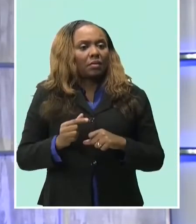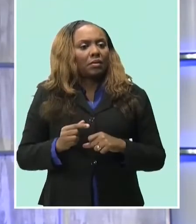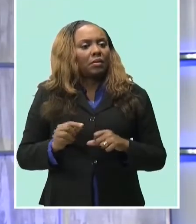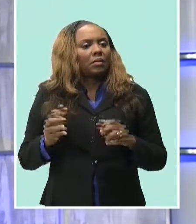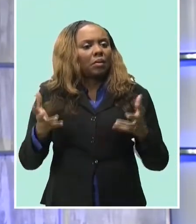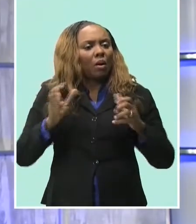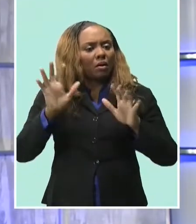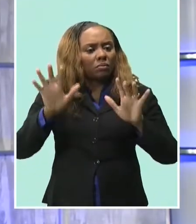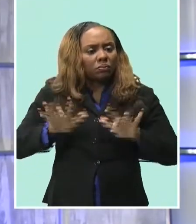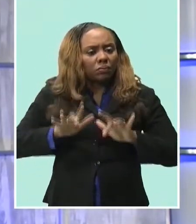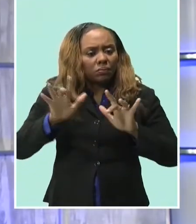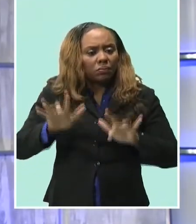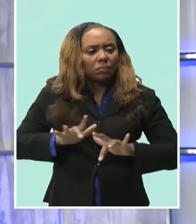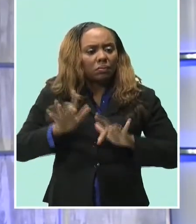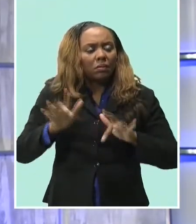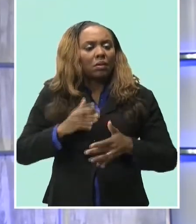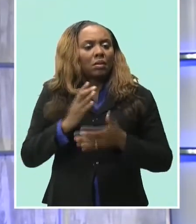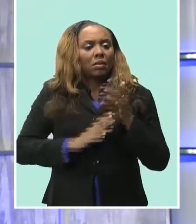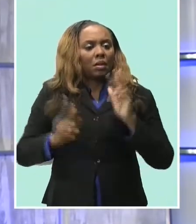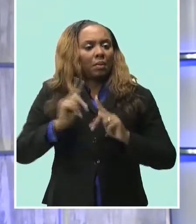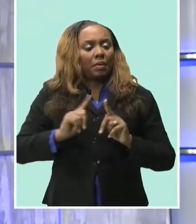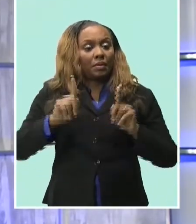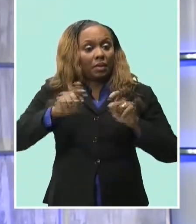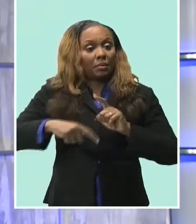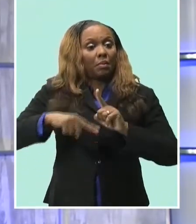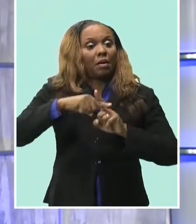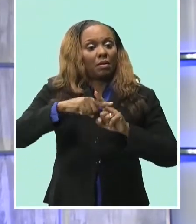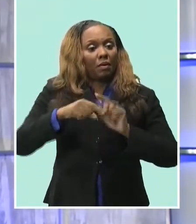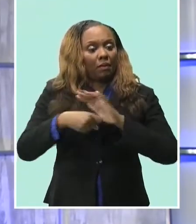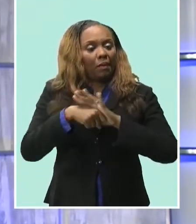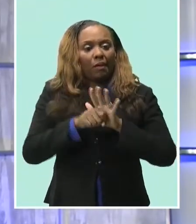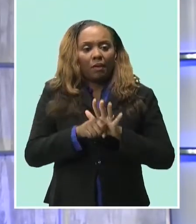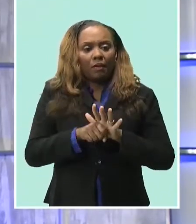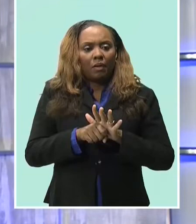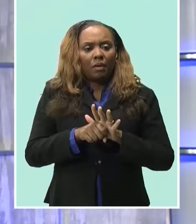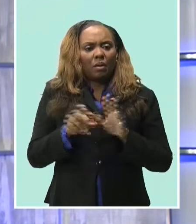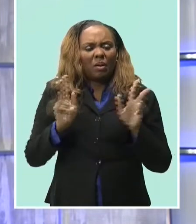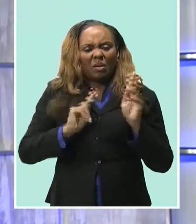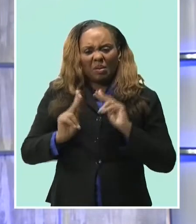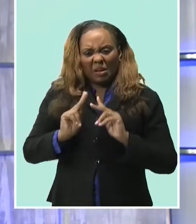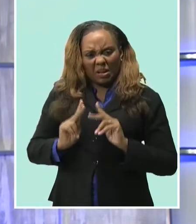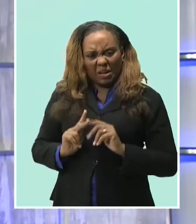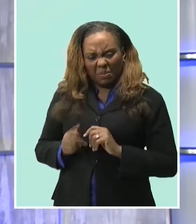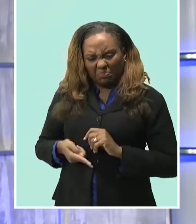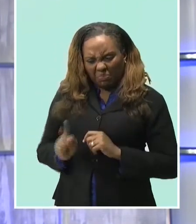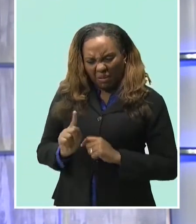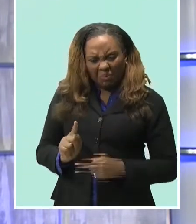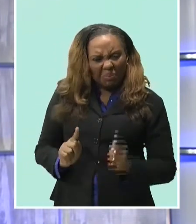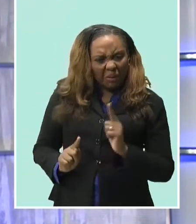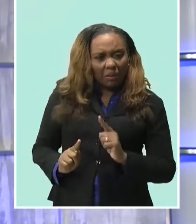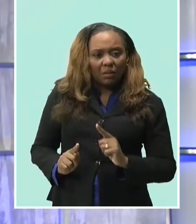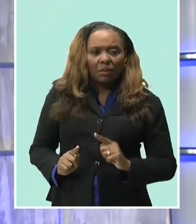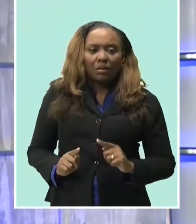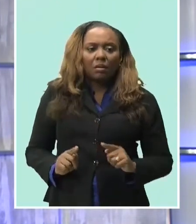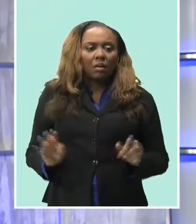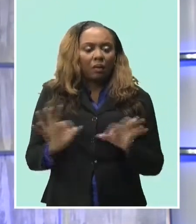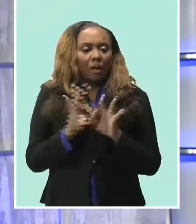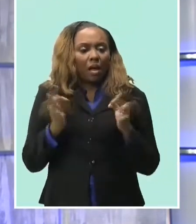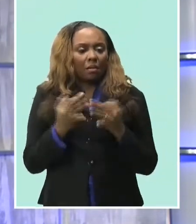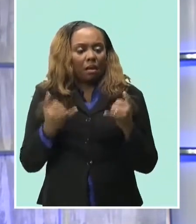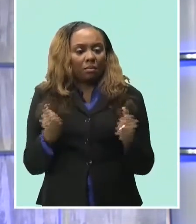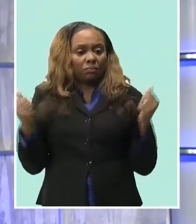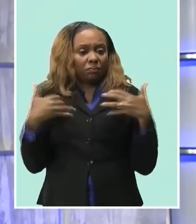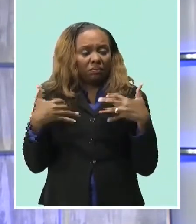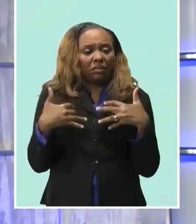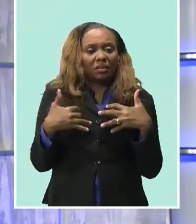following reports of threats made against people who have tested positive for COVID-19. Families of those affected are now fearful for